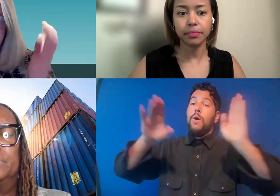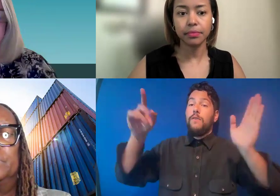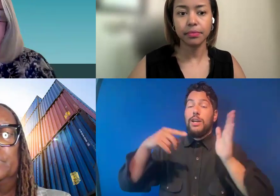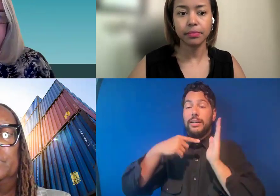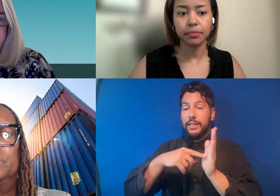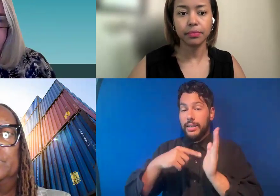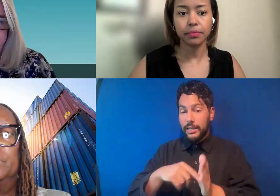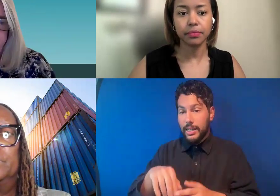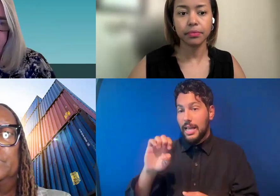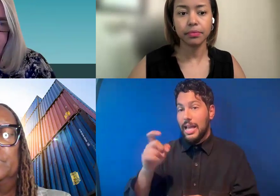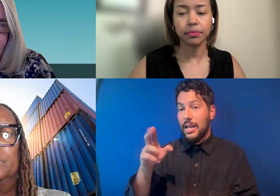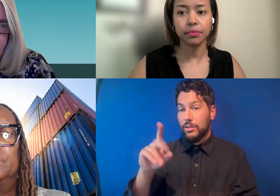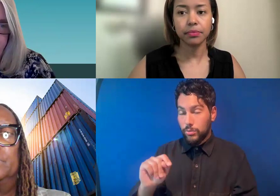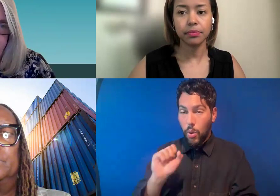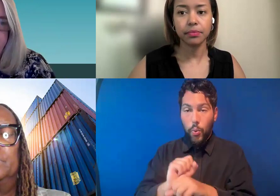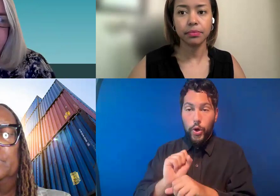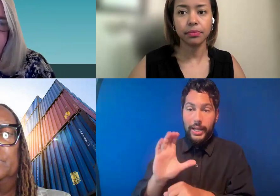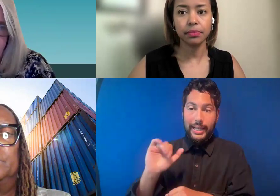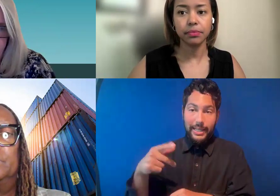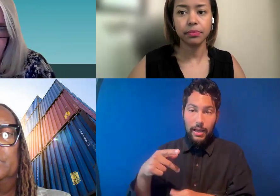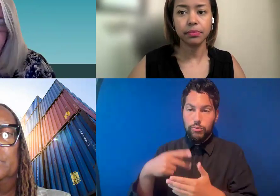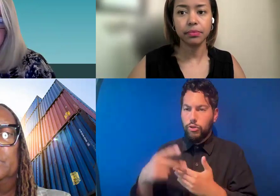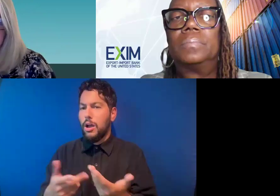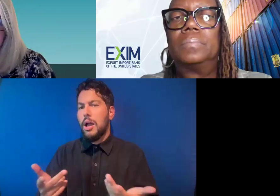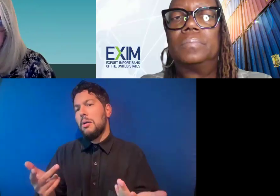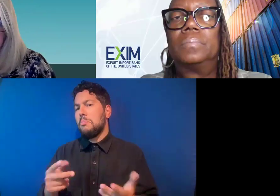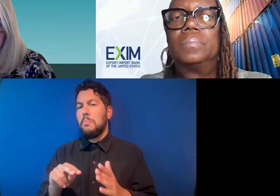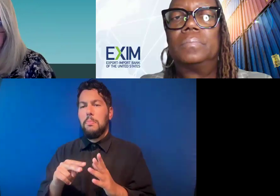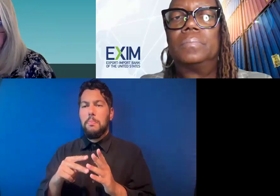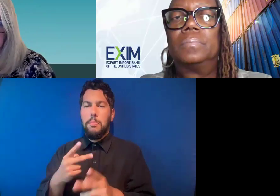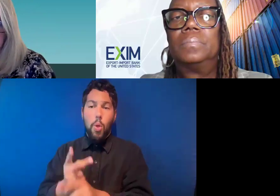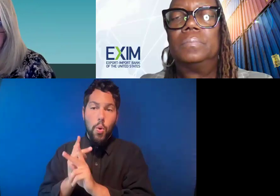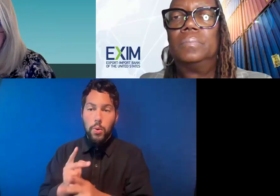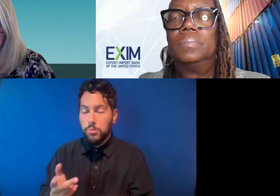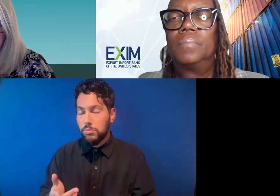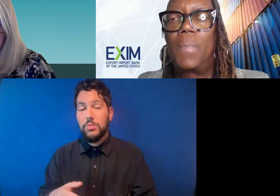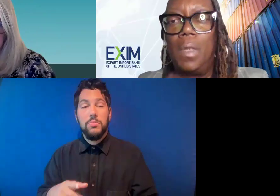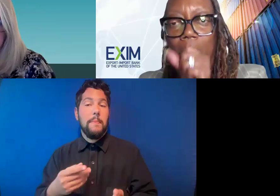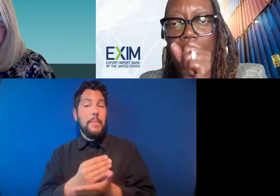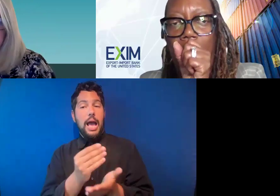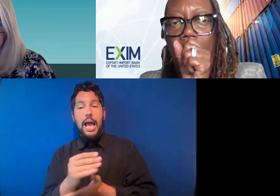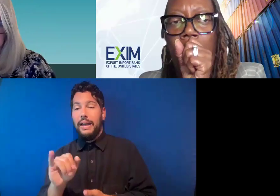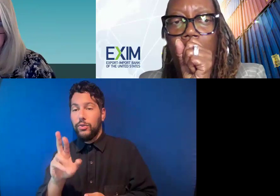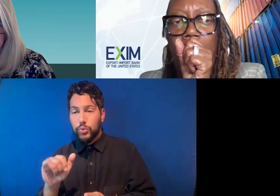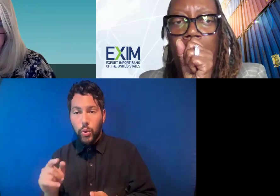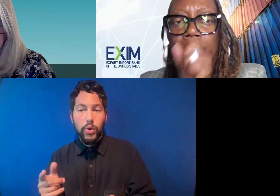the Export Working Capital Program, right? Loan proceeds, what can you use it for? You could use it to acquire inventory